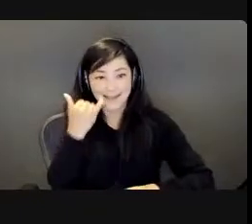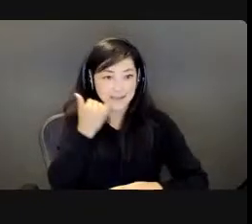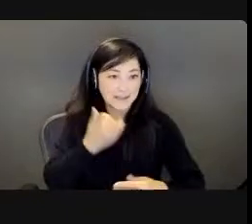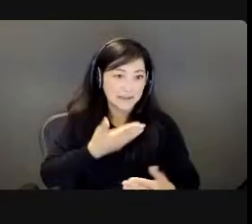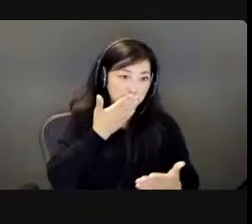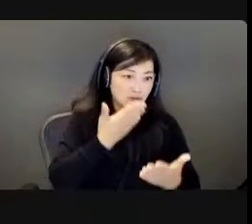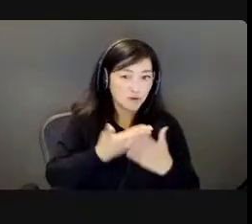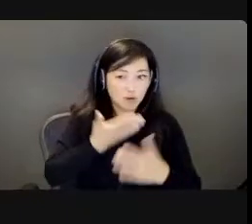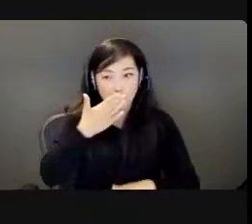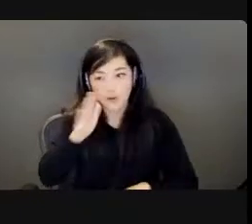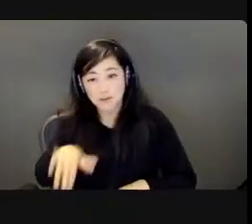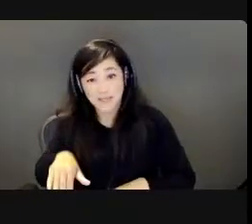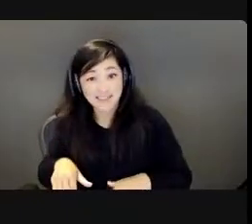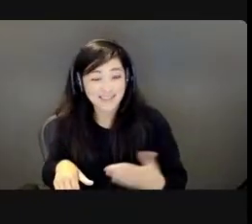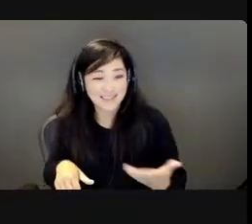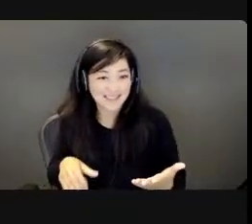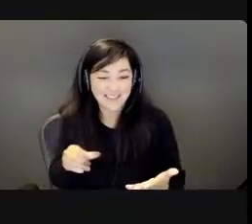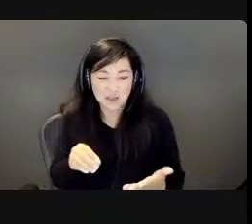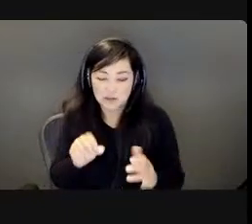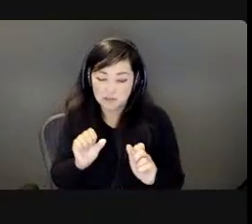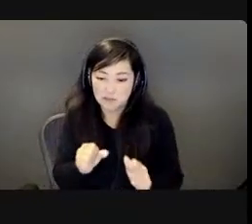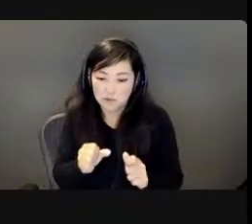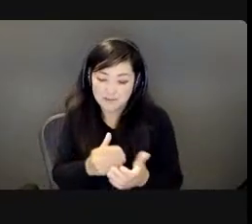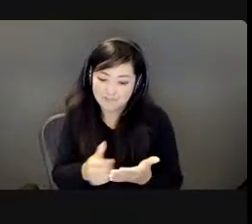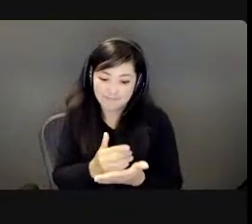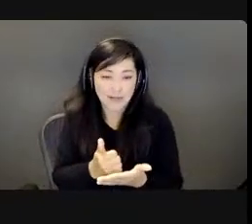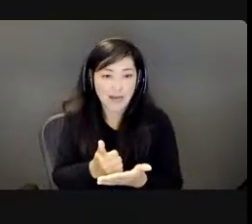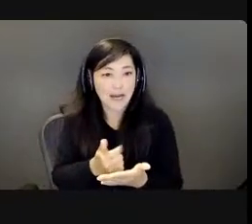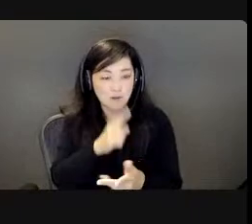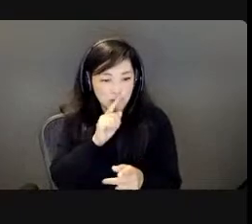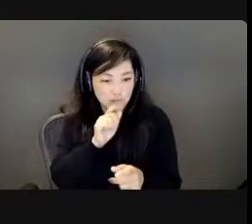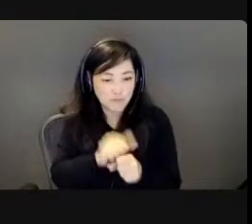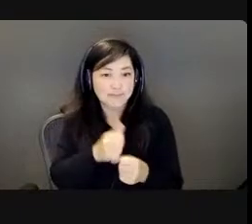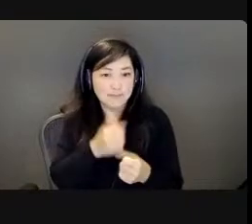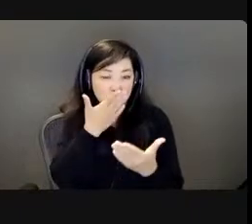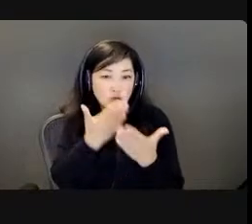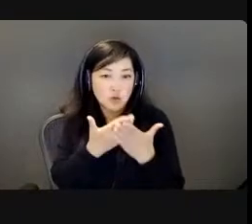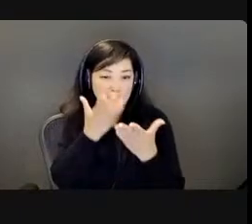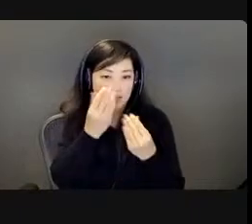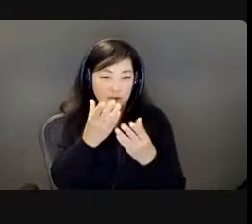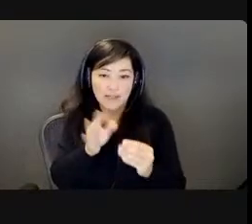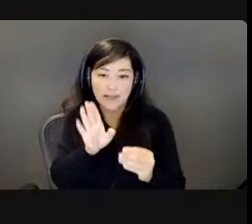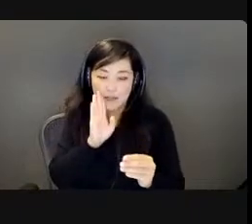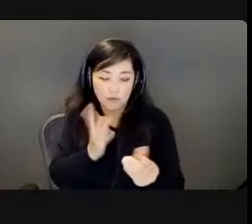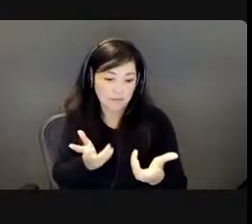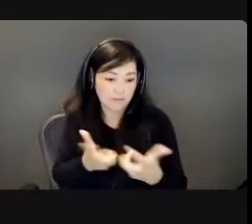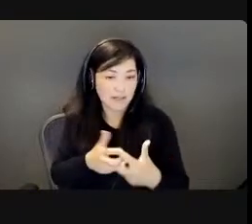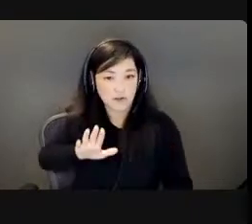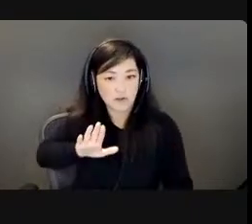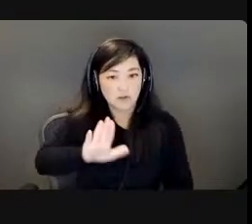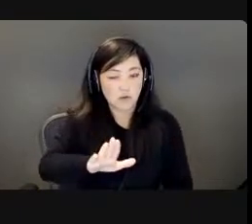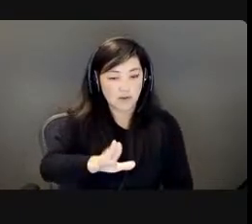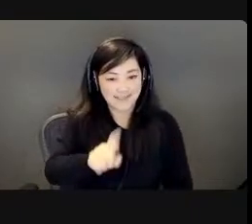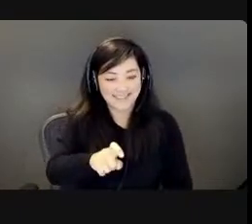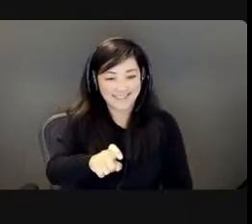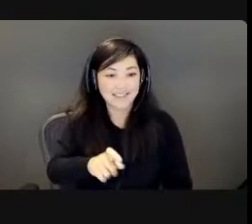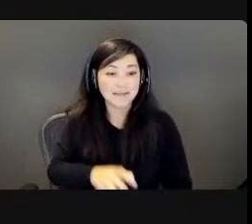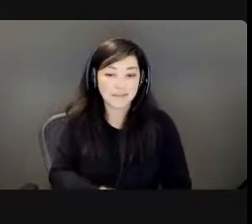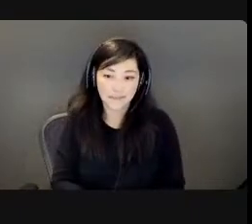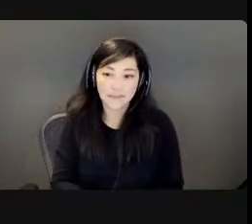get really accurate, important information that is relevant to you and your specific